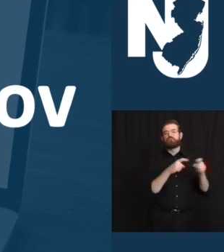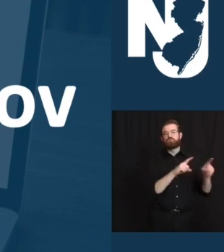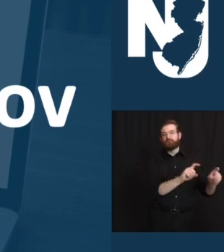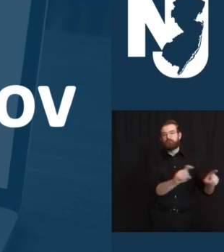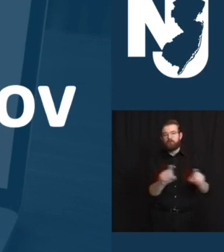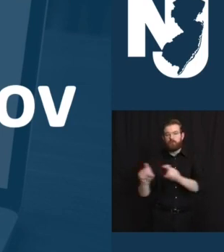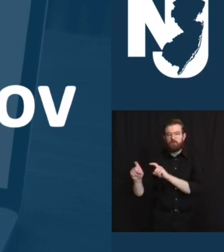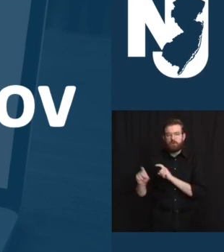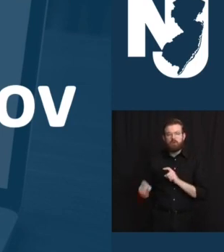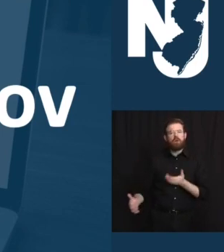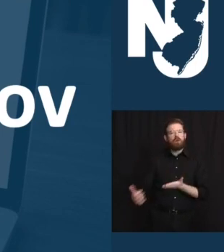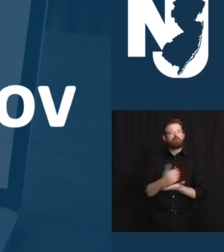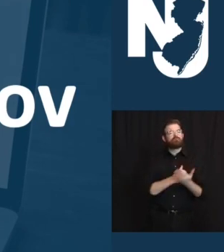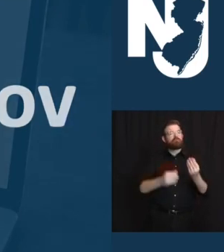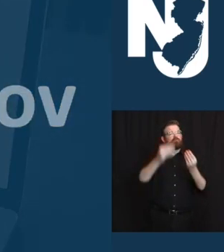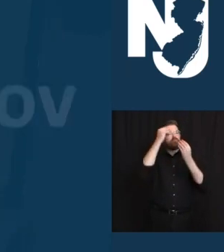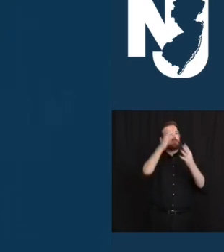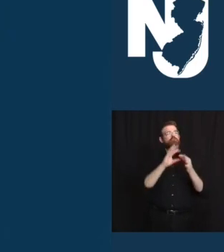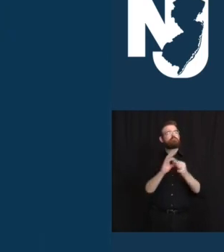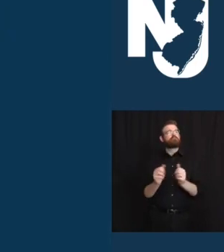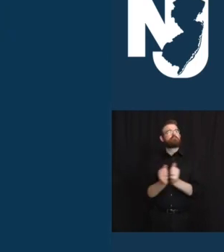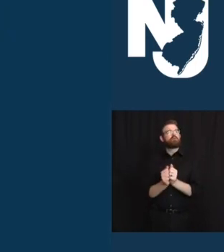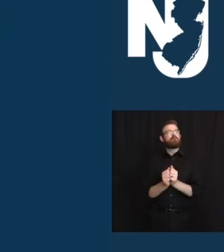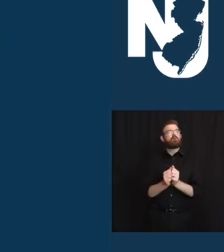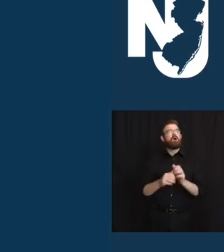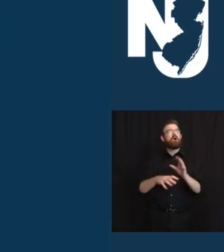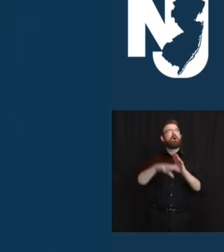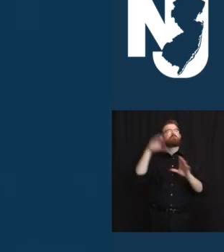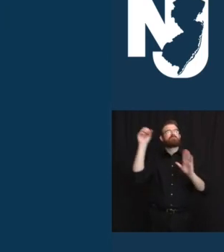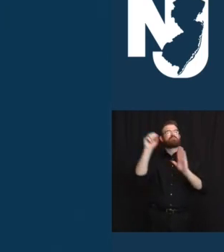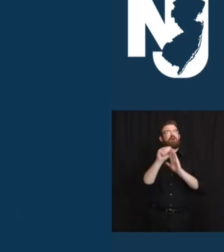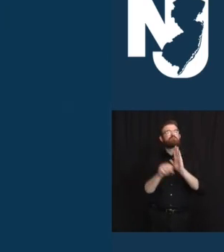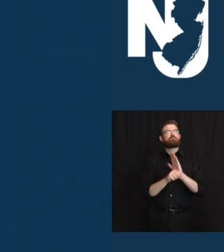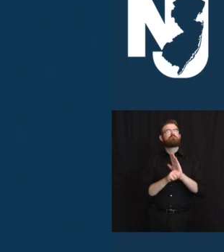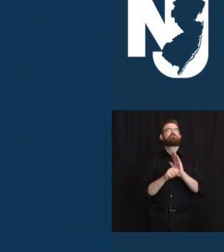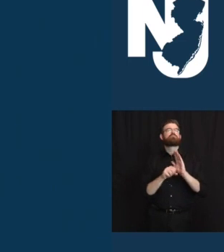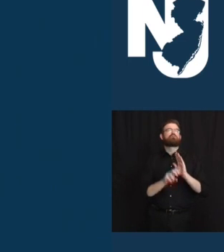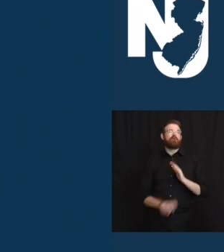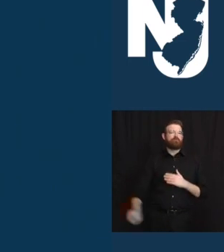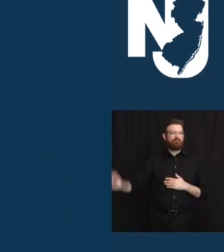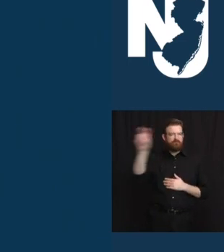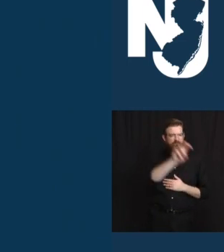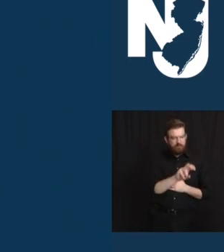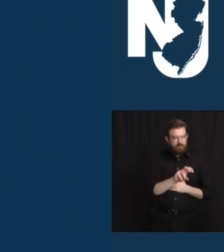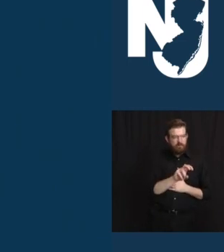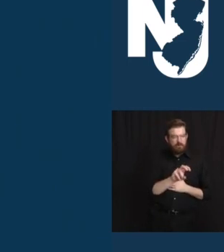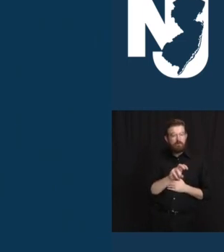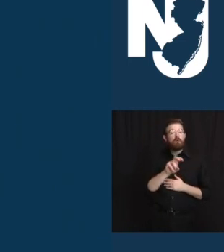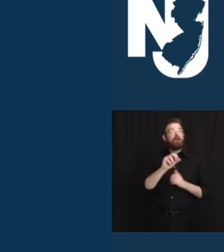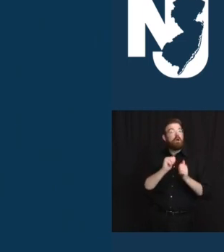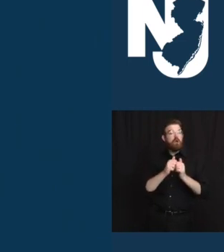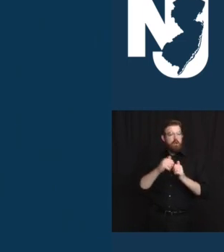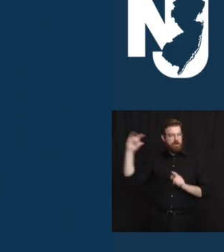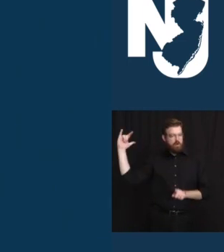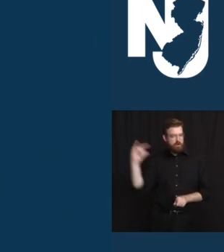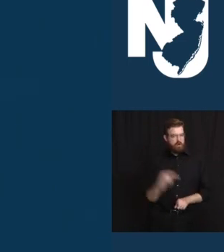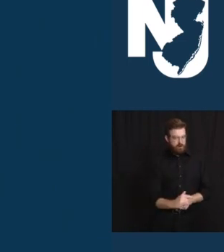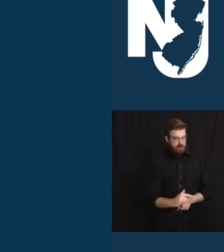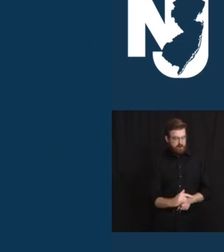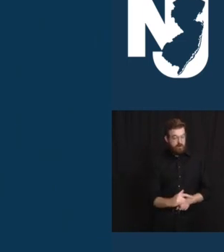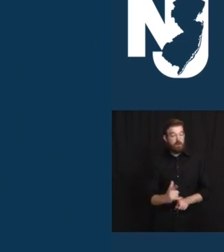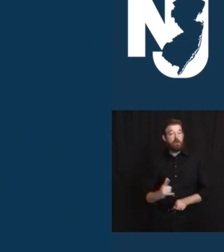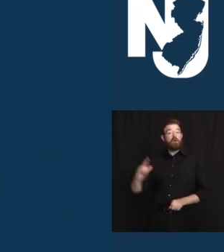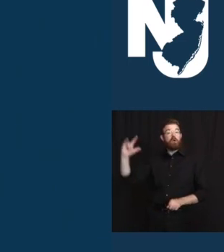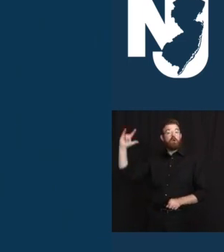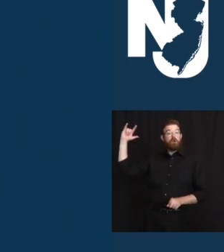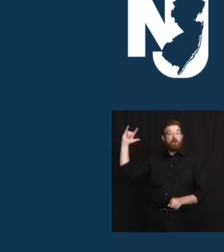out-of-state travelers that arrive at New Jersey's airports. The airlines will make an announcement about the travel